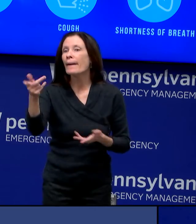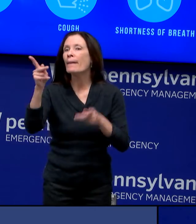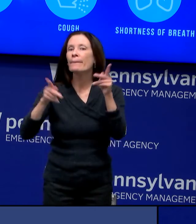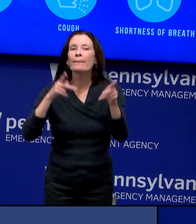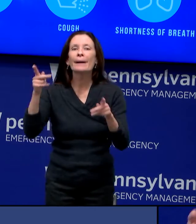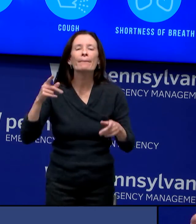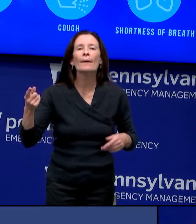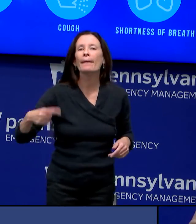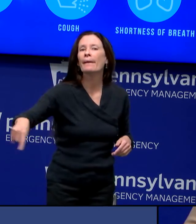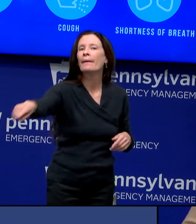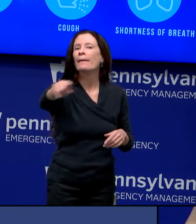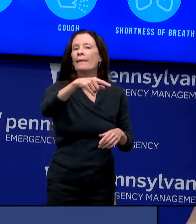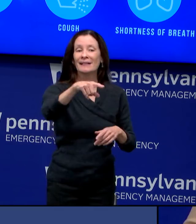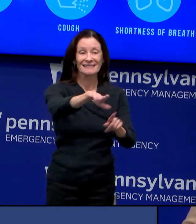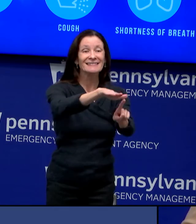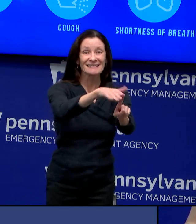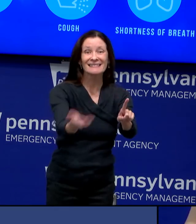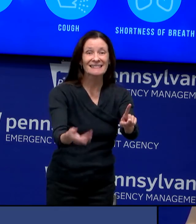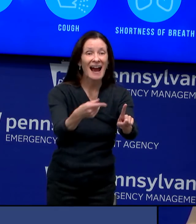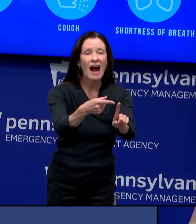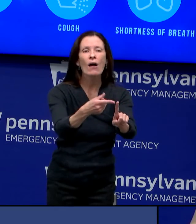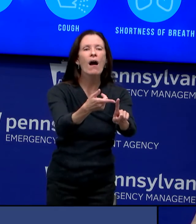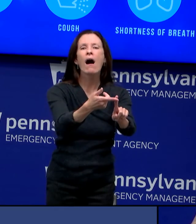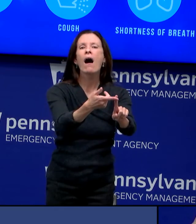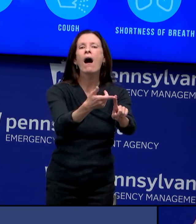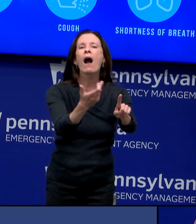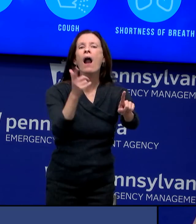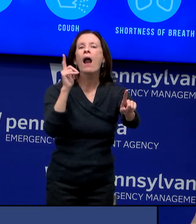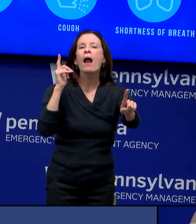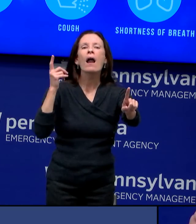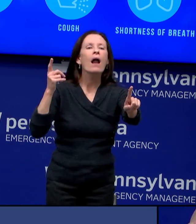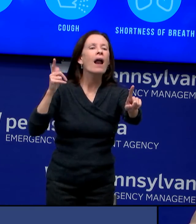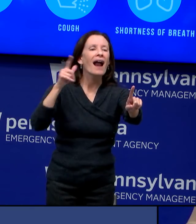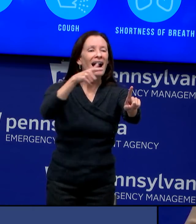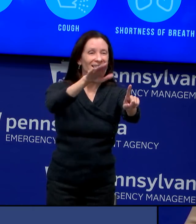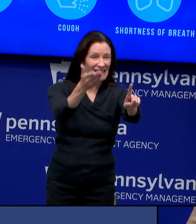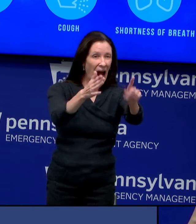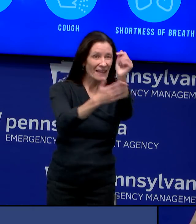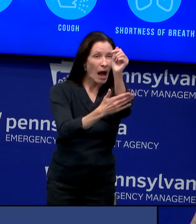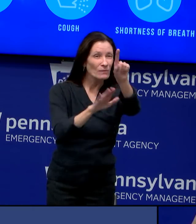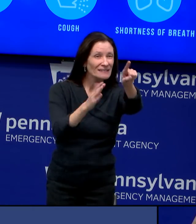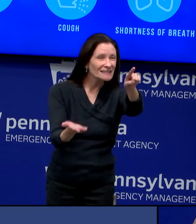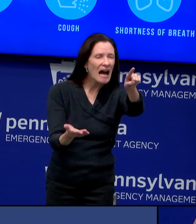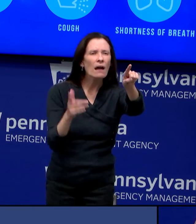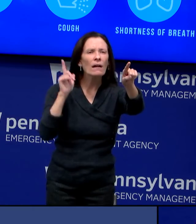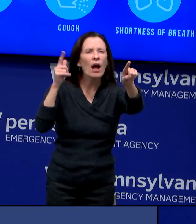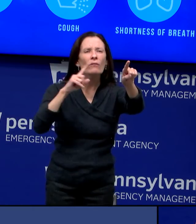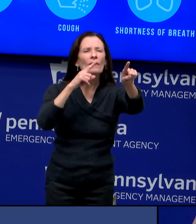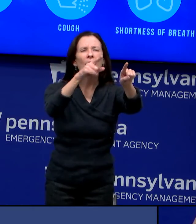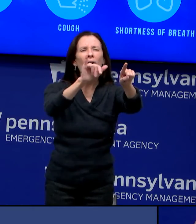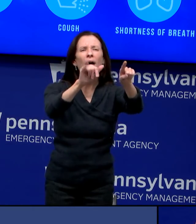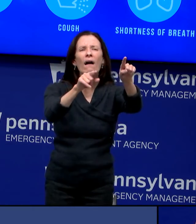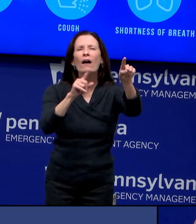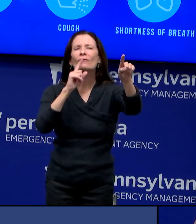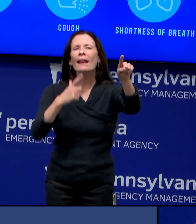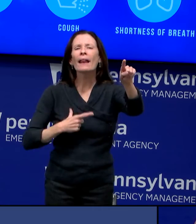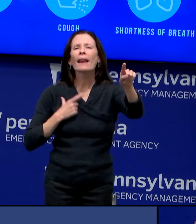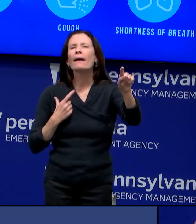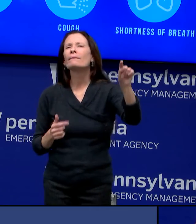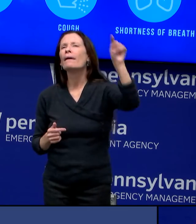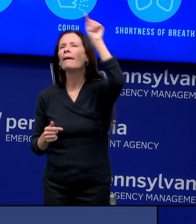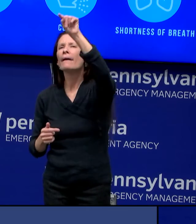resident of a different county. That's how the CDC counts it. It's the county of residence. But we also, as we talked about, with